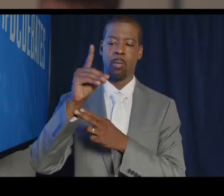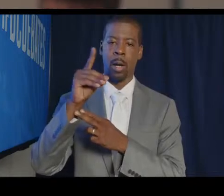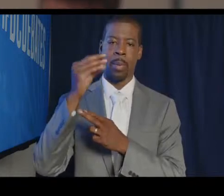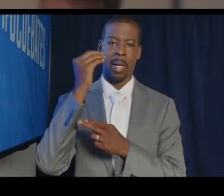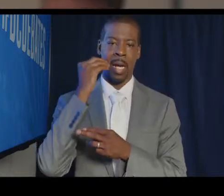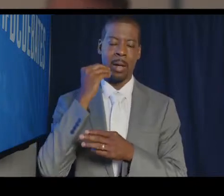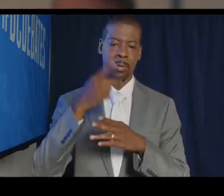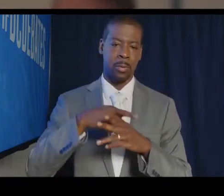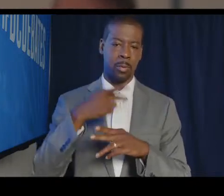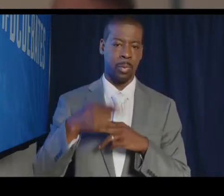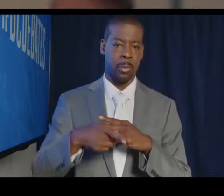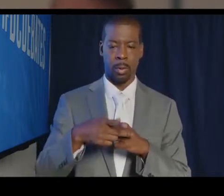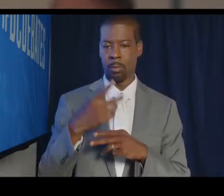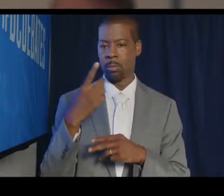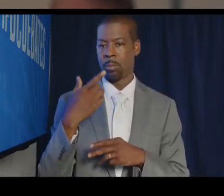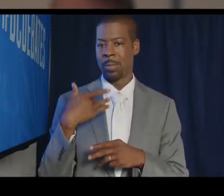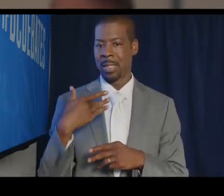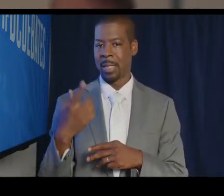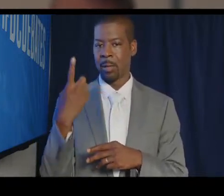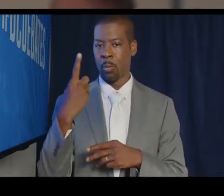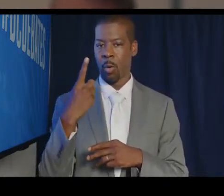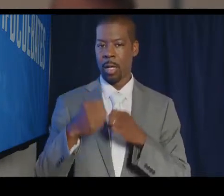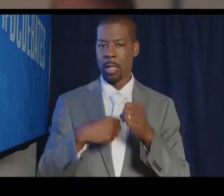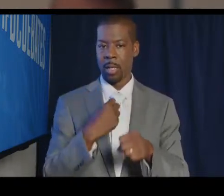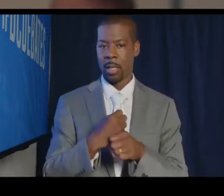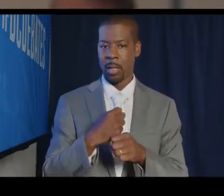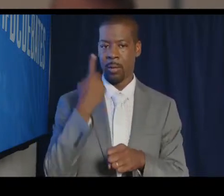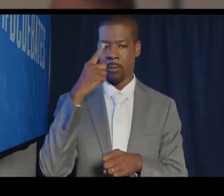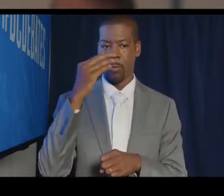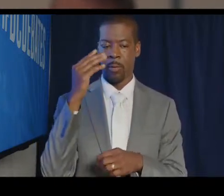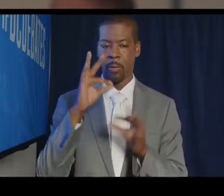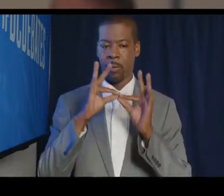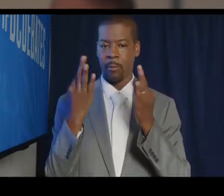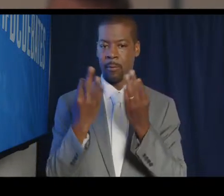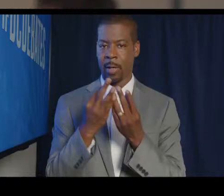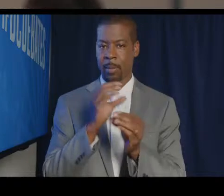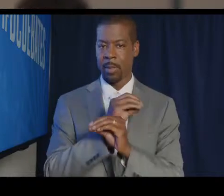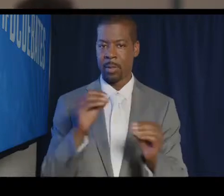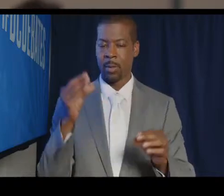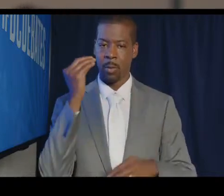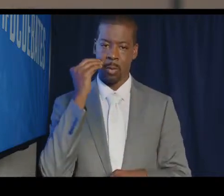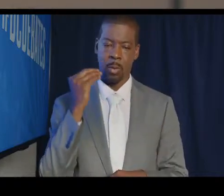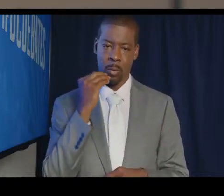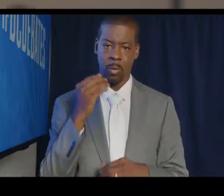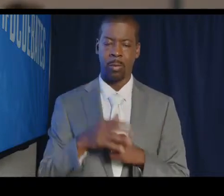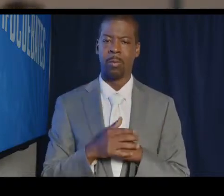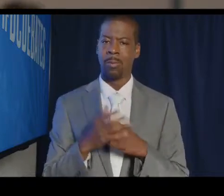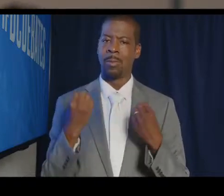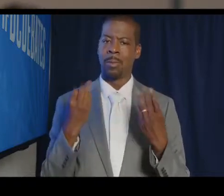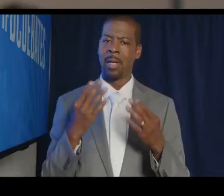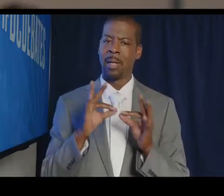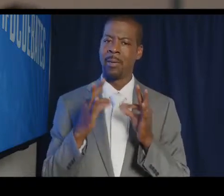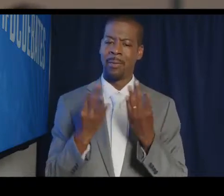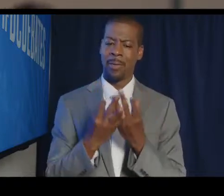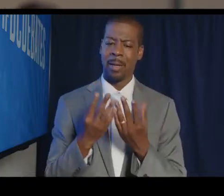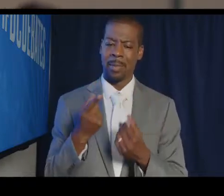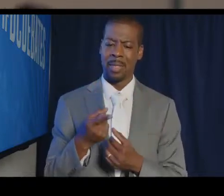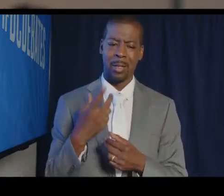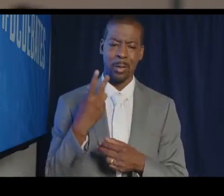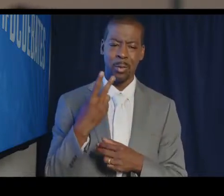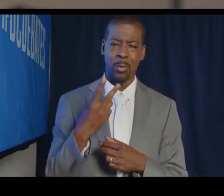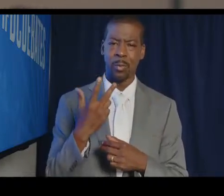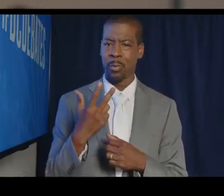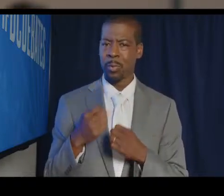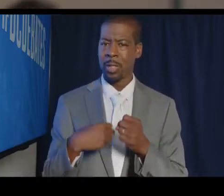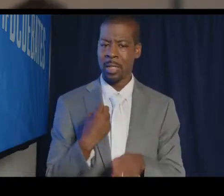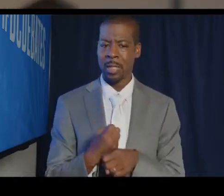been intended as a one-year program to house homeless families. But many of the families have been in the program for twice that length of time or more, since many of them have